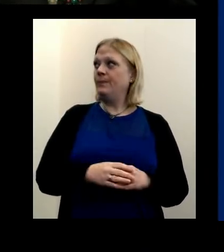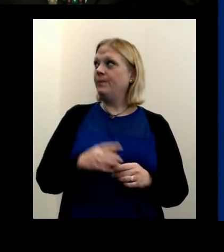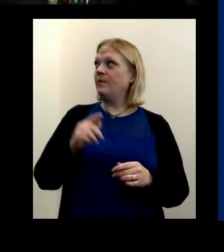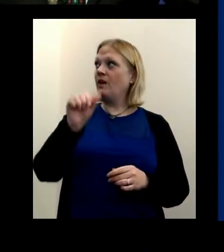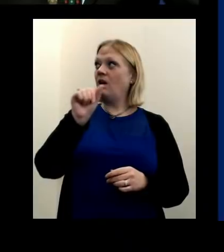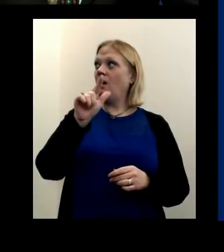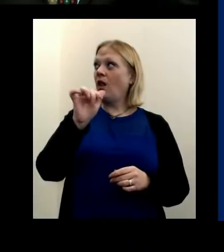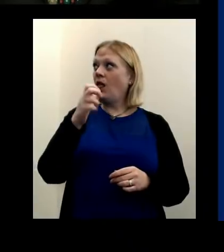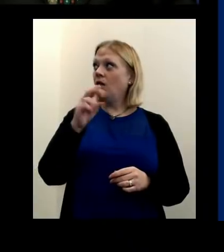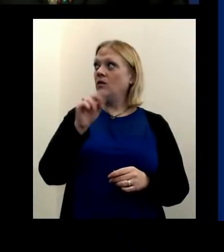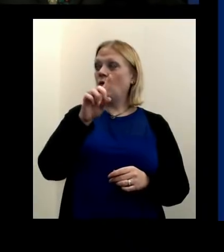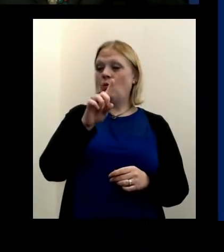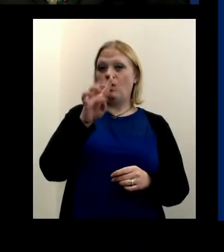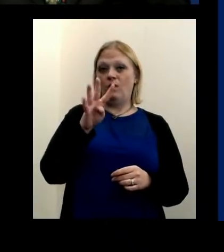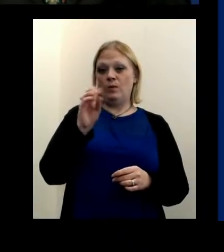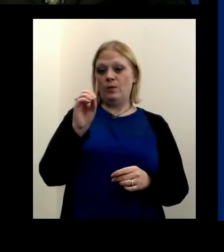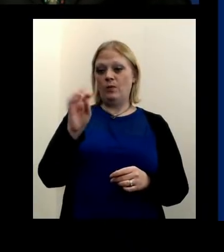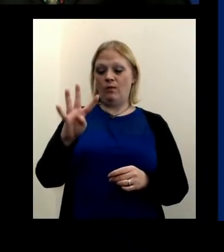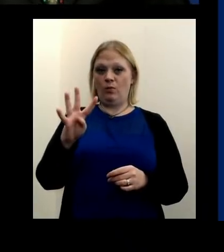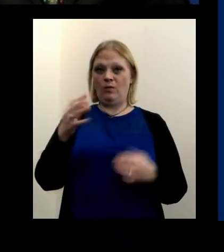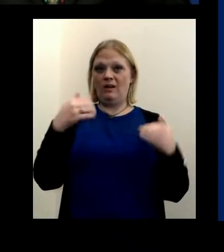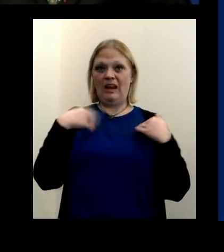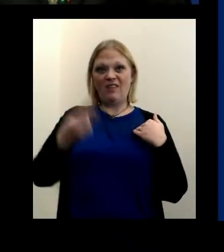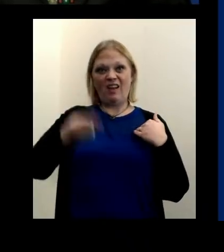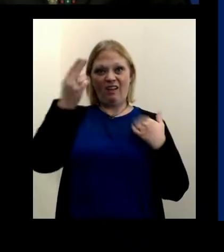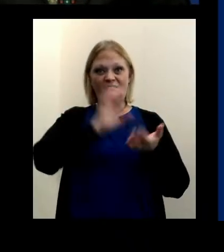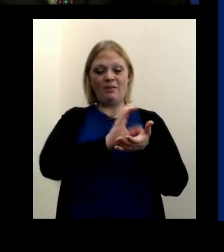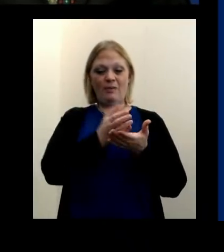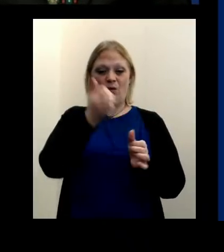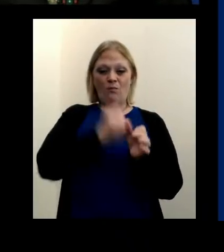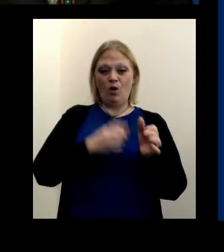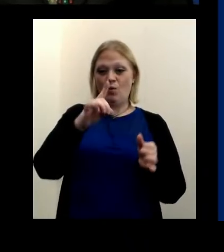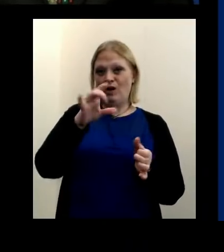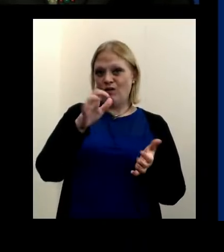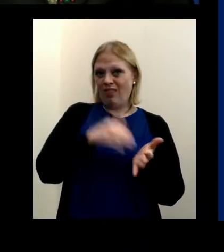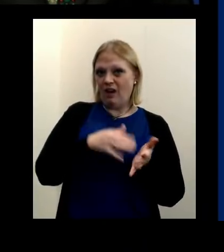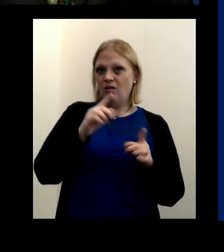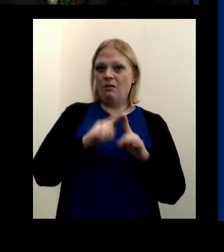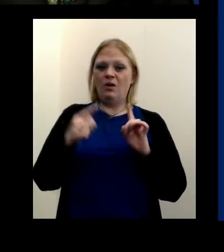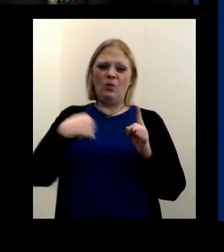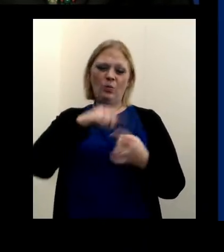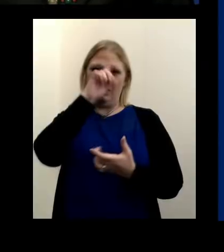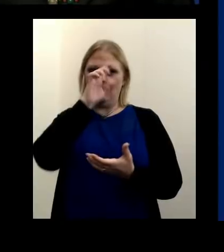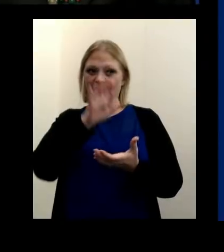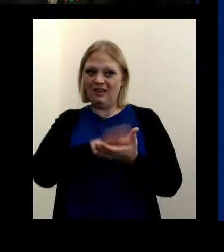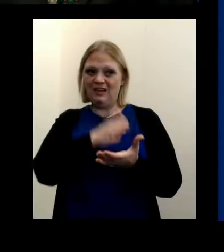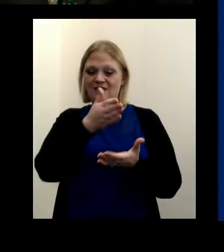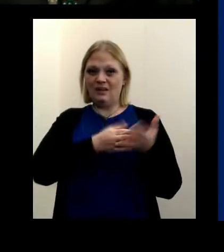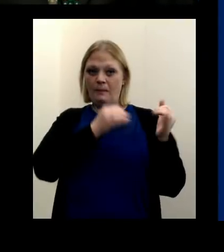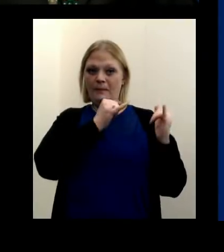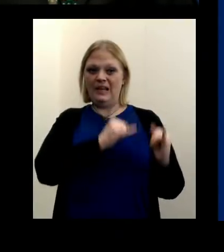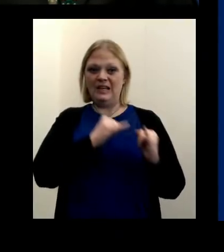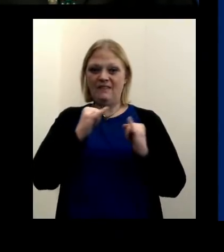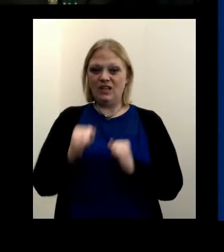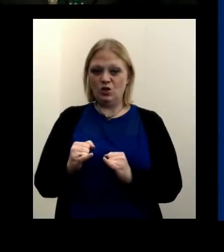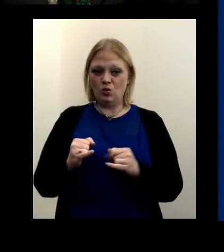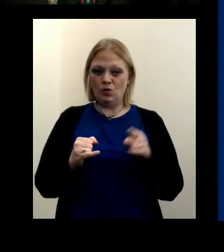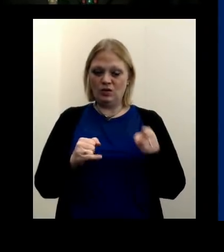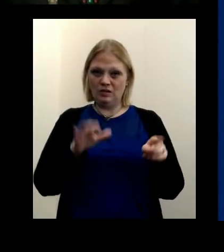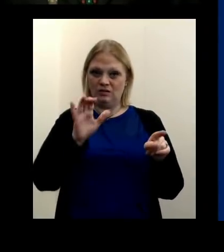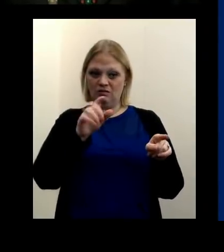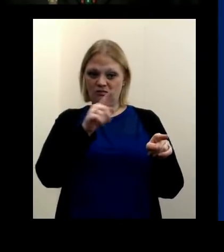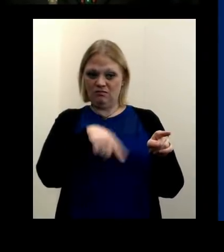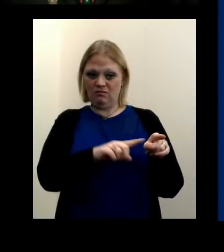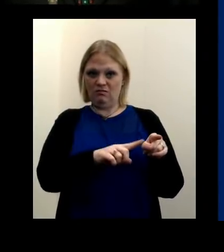Alden 14004, it has a very high amount per 100,000, but we also believe that some of the individuals in there would